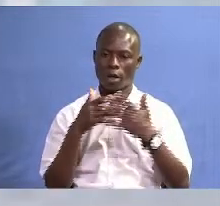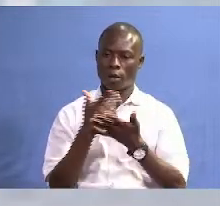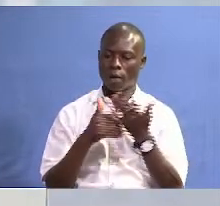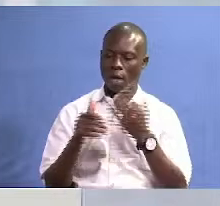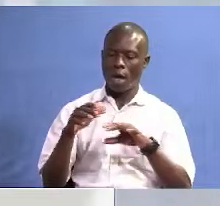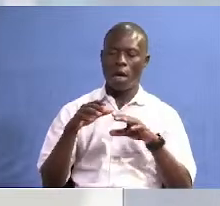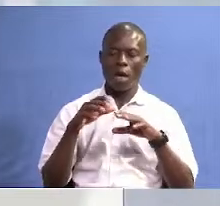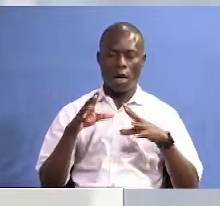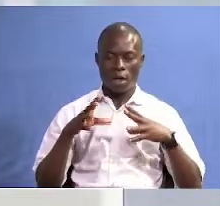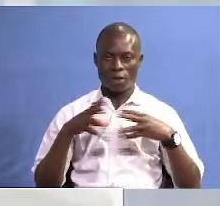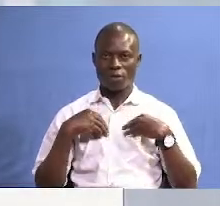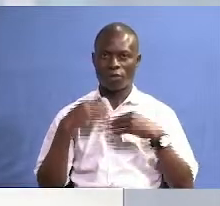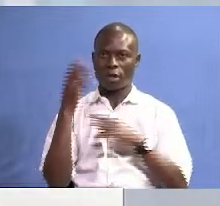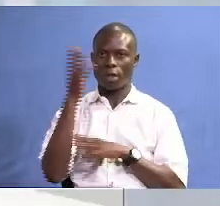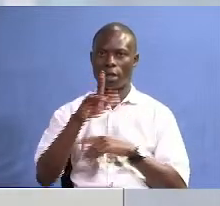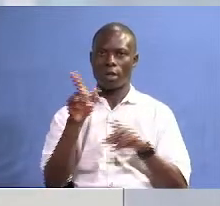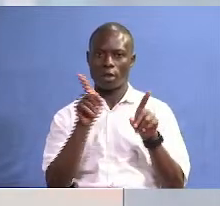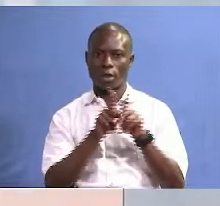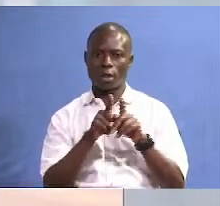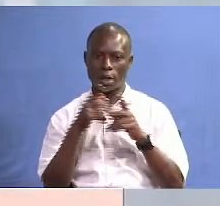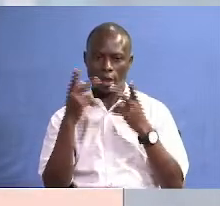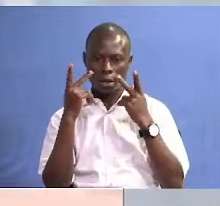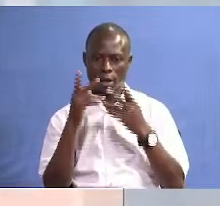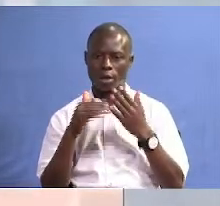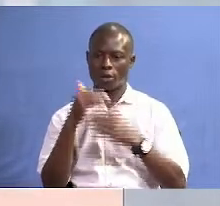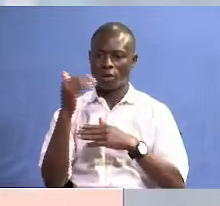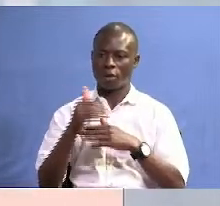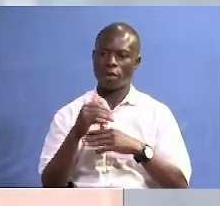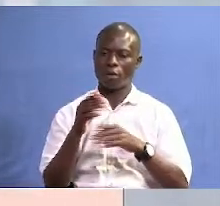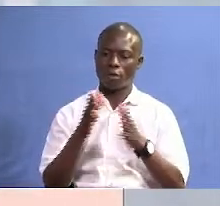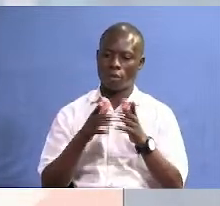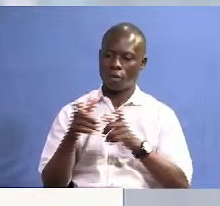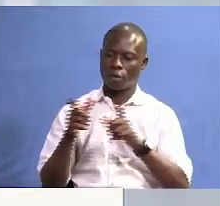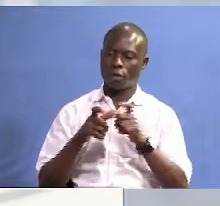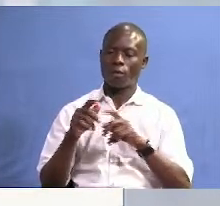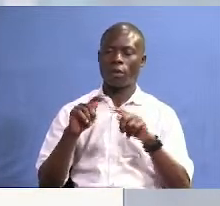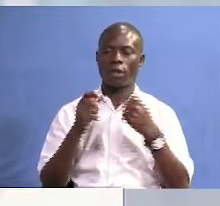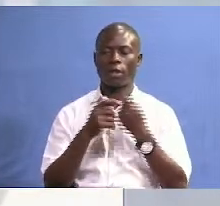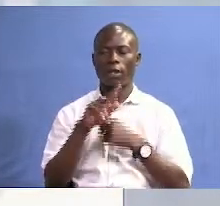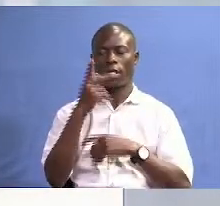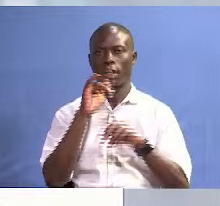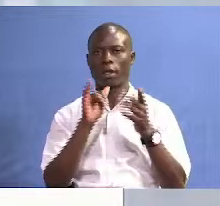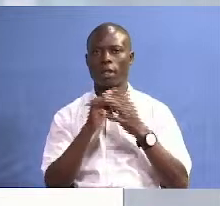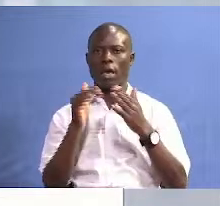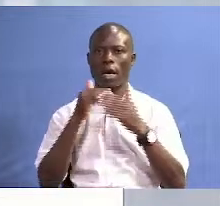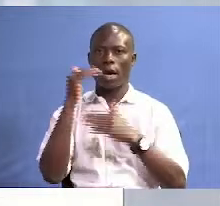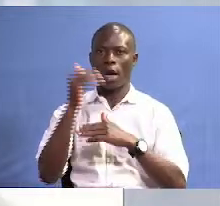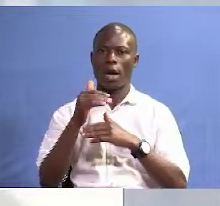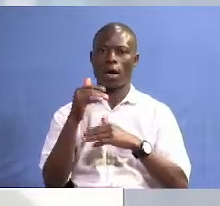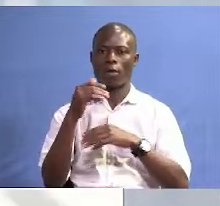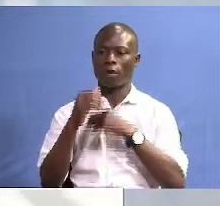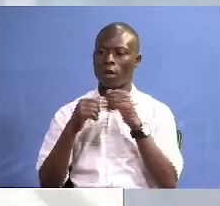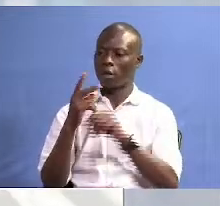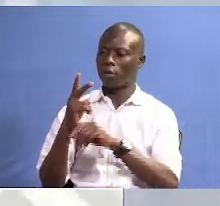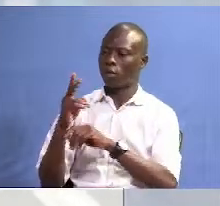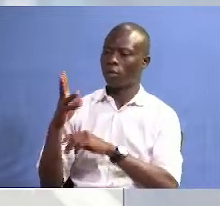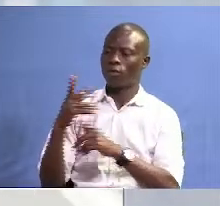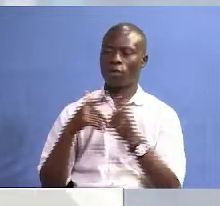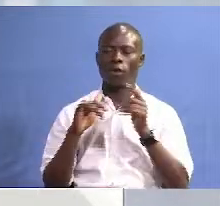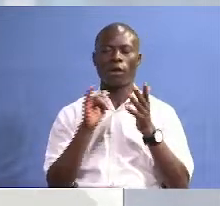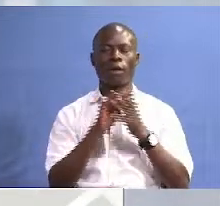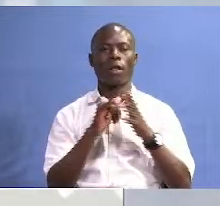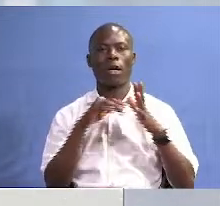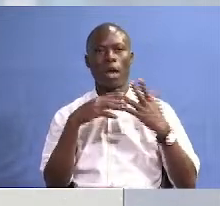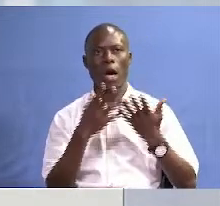received a directive to expedite key preparation for Team Kenya ahead of the Paris 2024 Olympic Games.